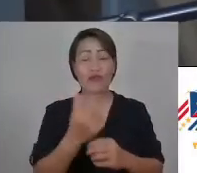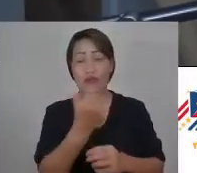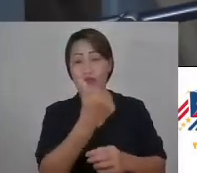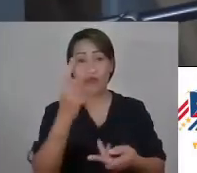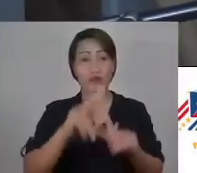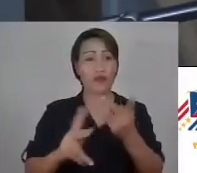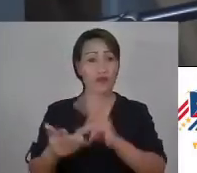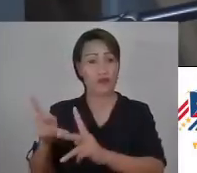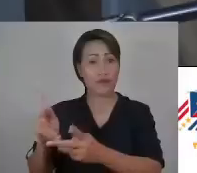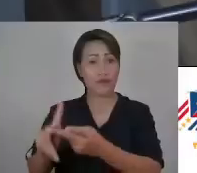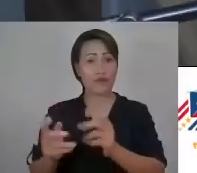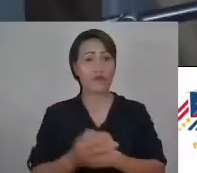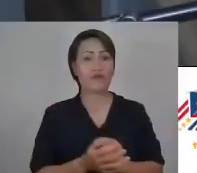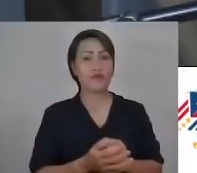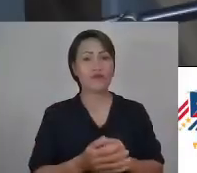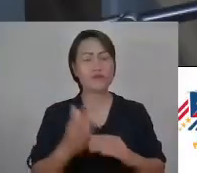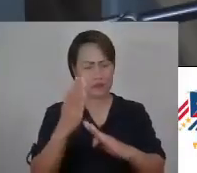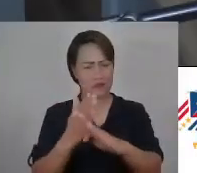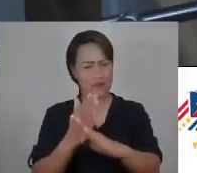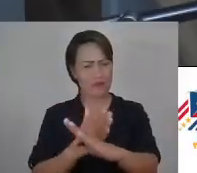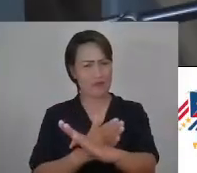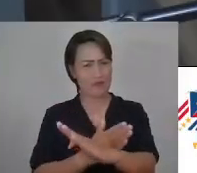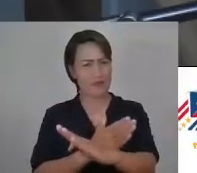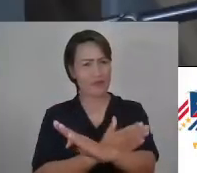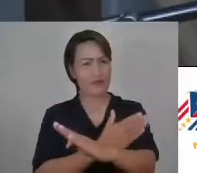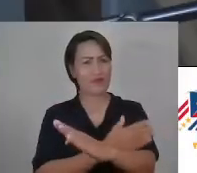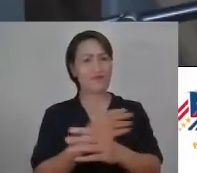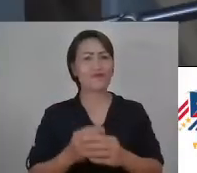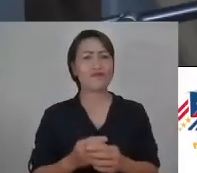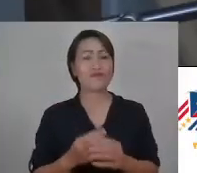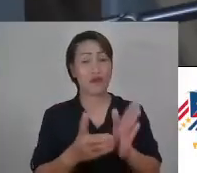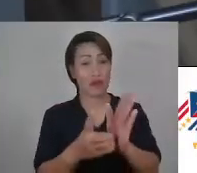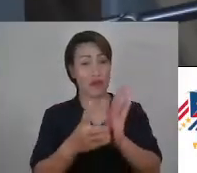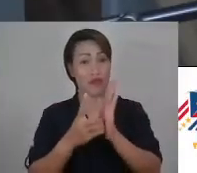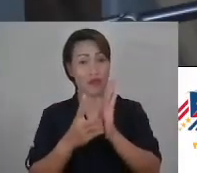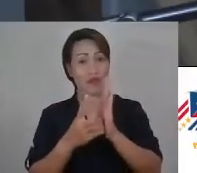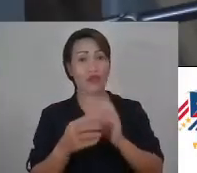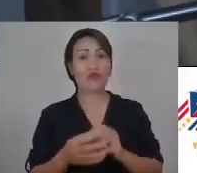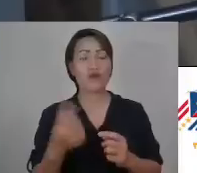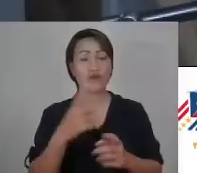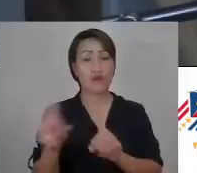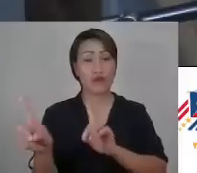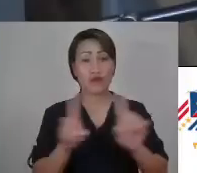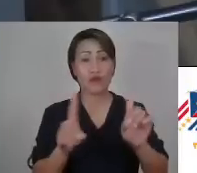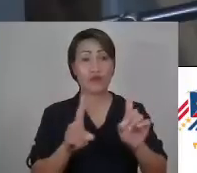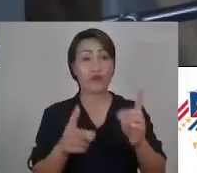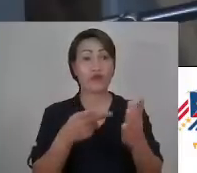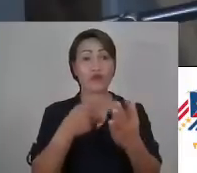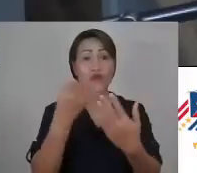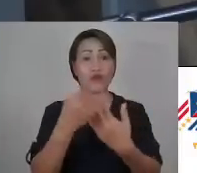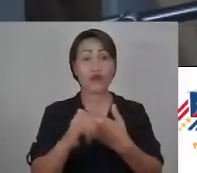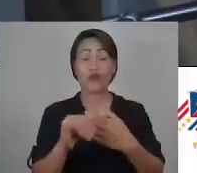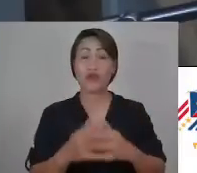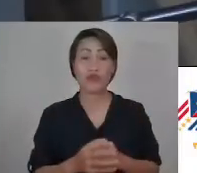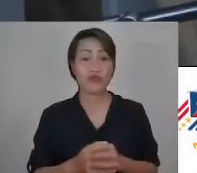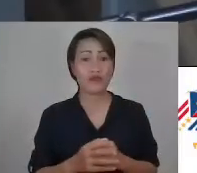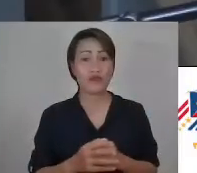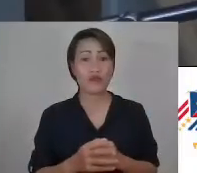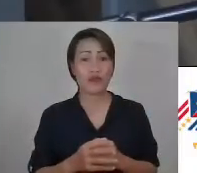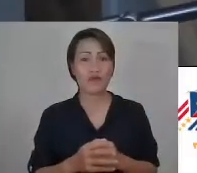The increasing demand for a more robust implementation of related projects that delve on